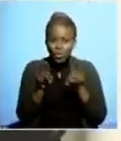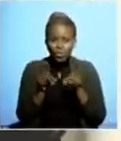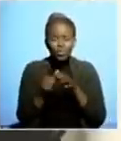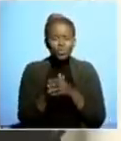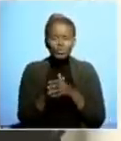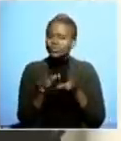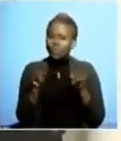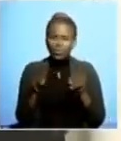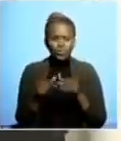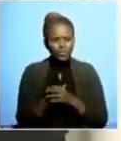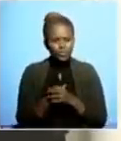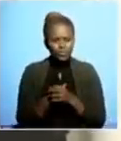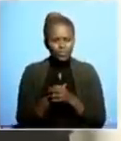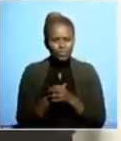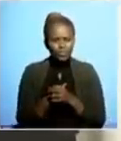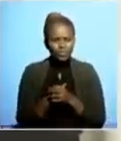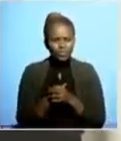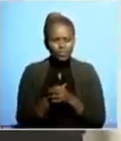No.